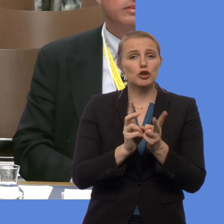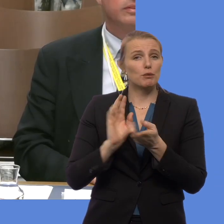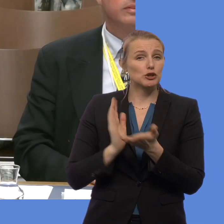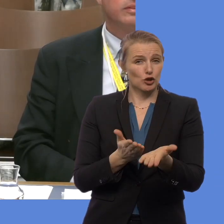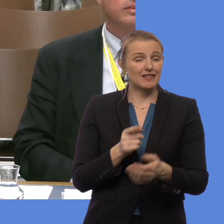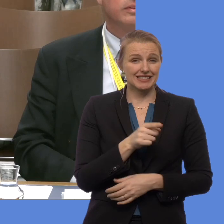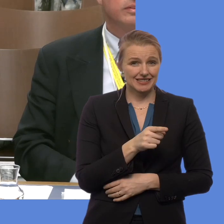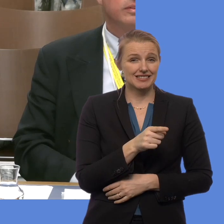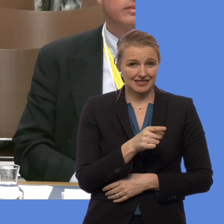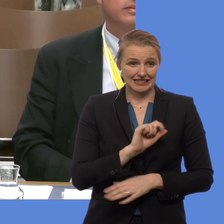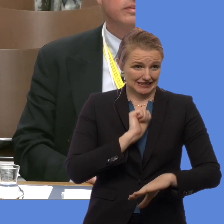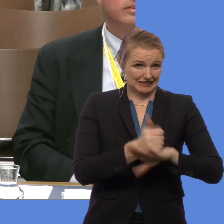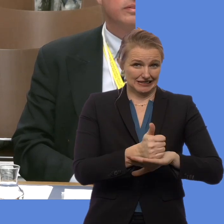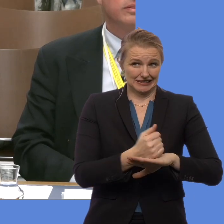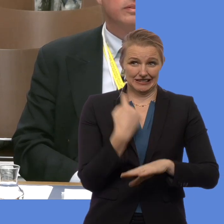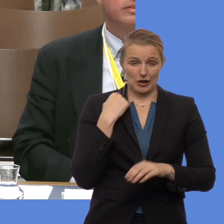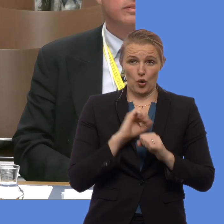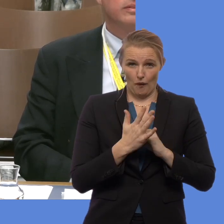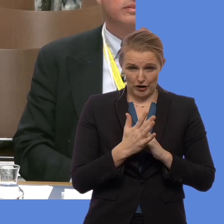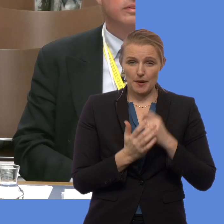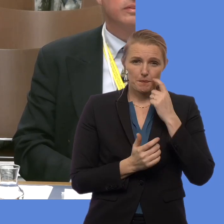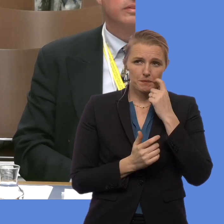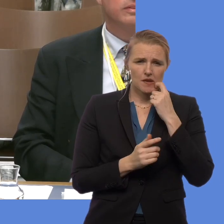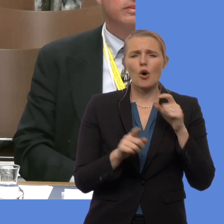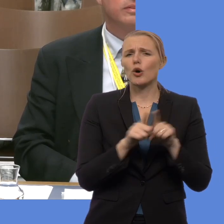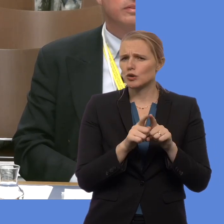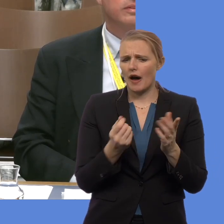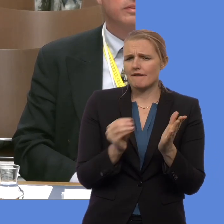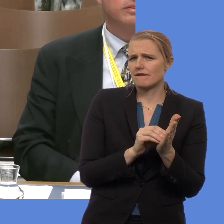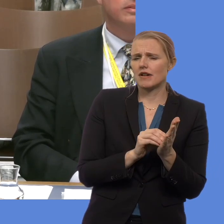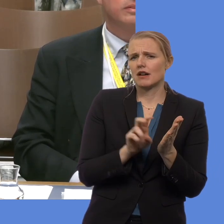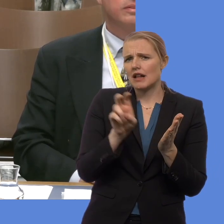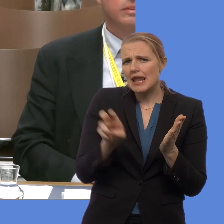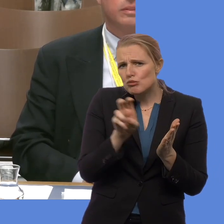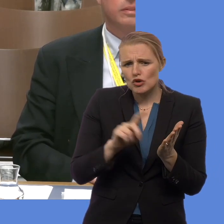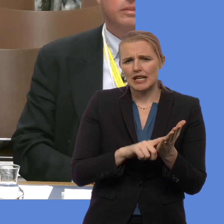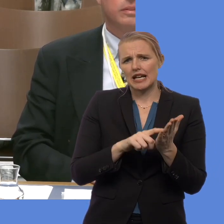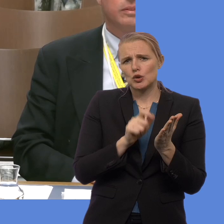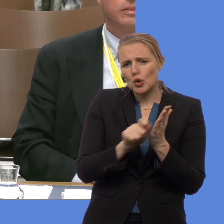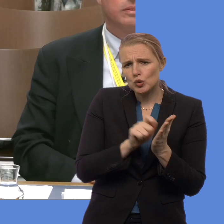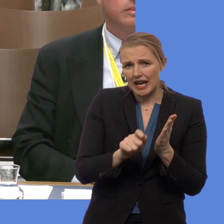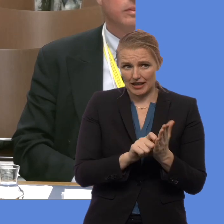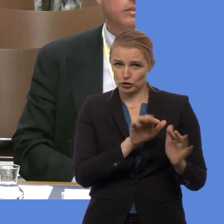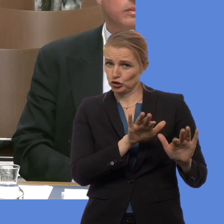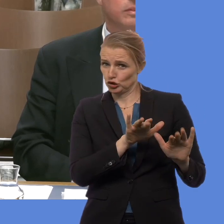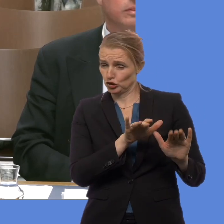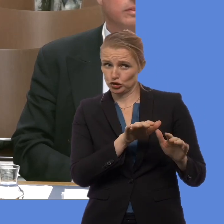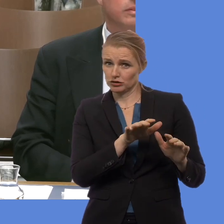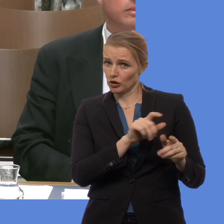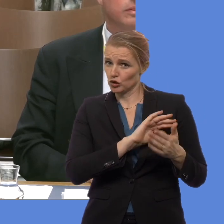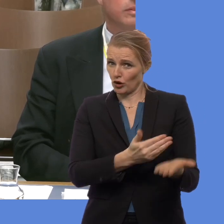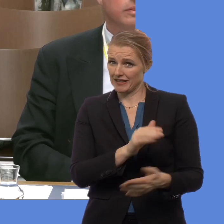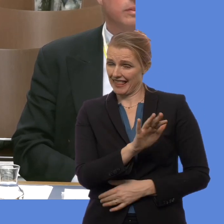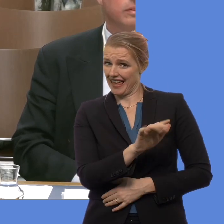service. Also takes on board lip reading and note-taking, and that service is there for the health and deaf